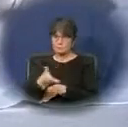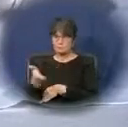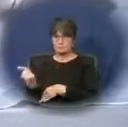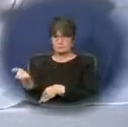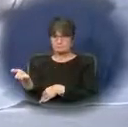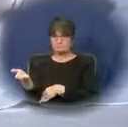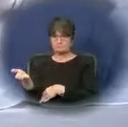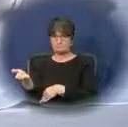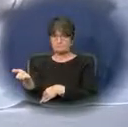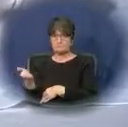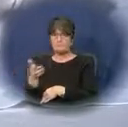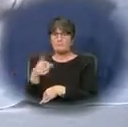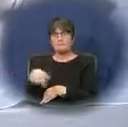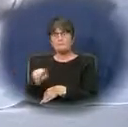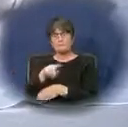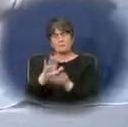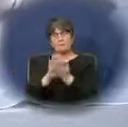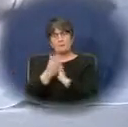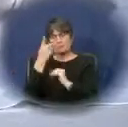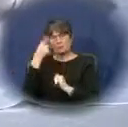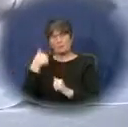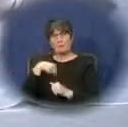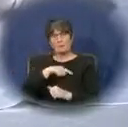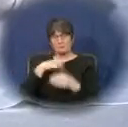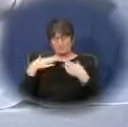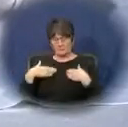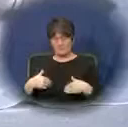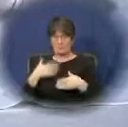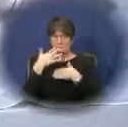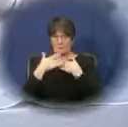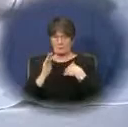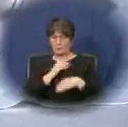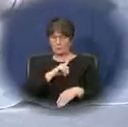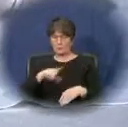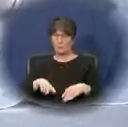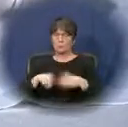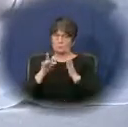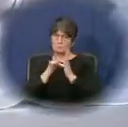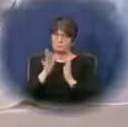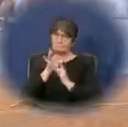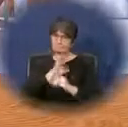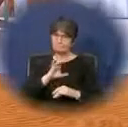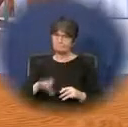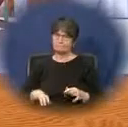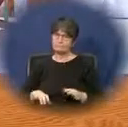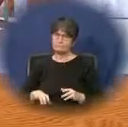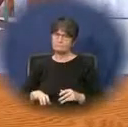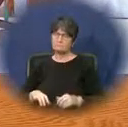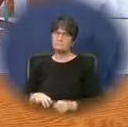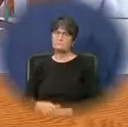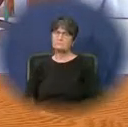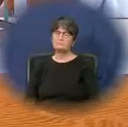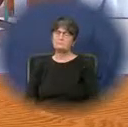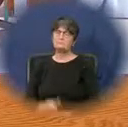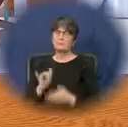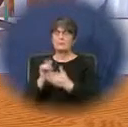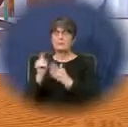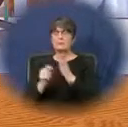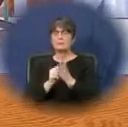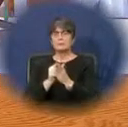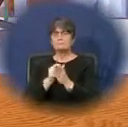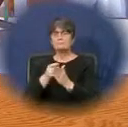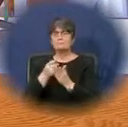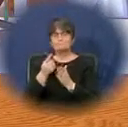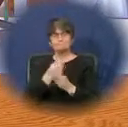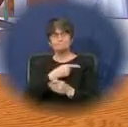the dewfall, so that they may become for us the body and blood of our Lord Jesus Christ. At the time he was